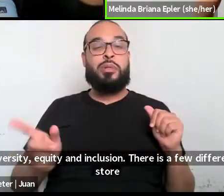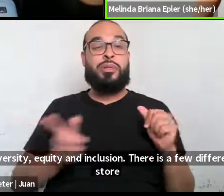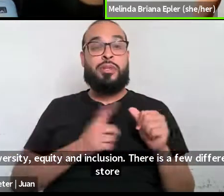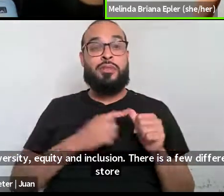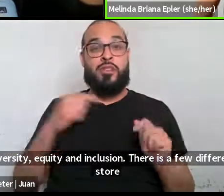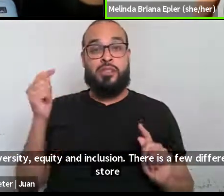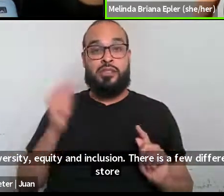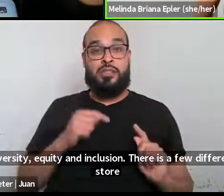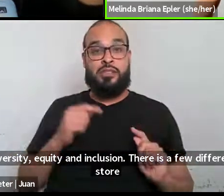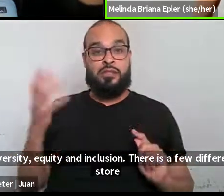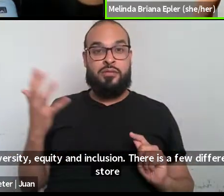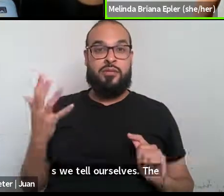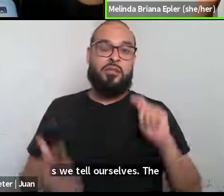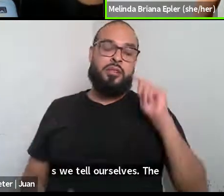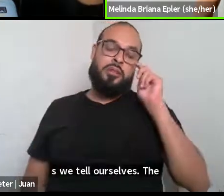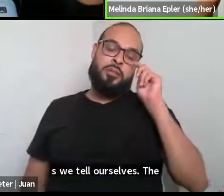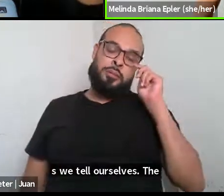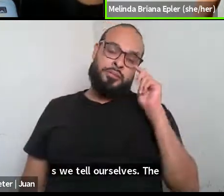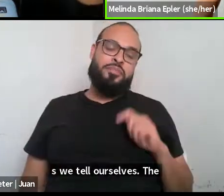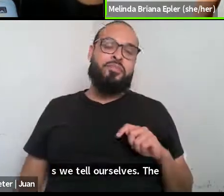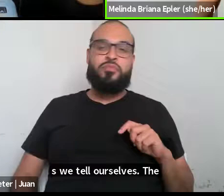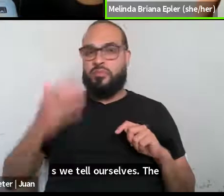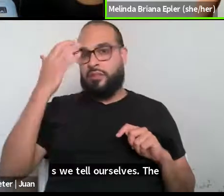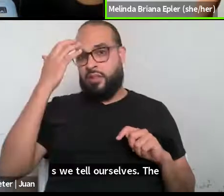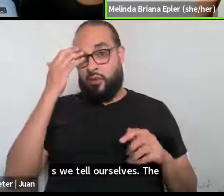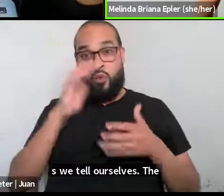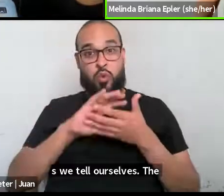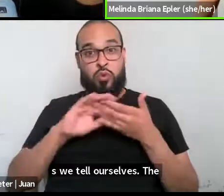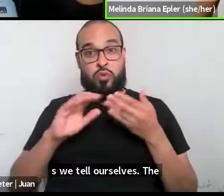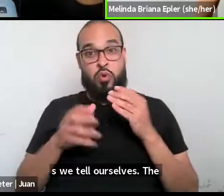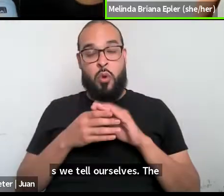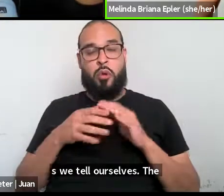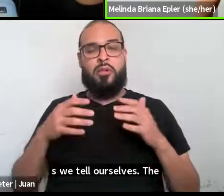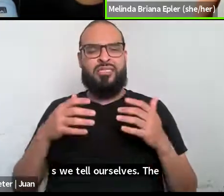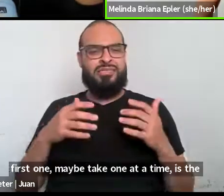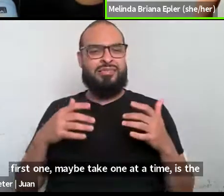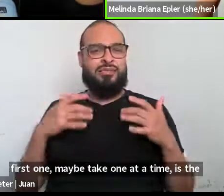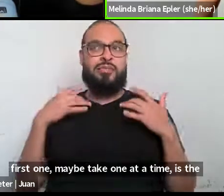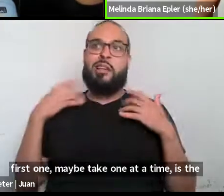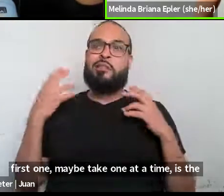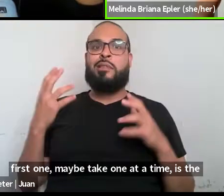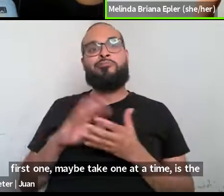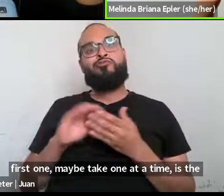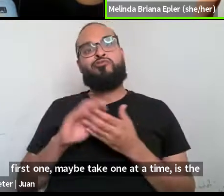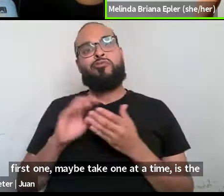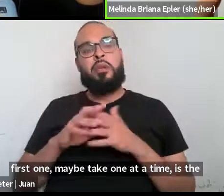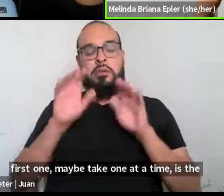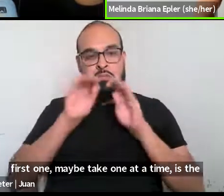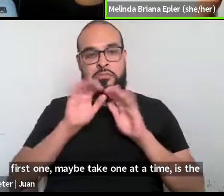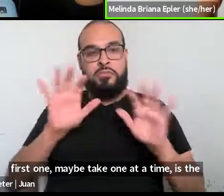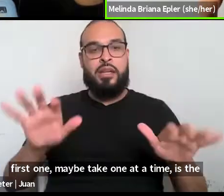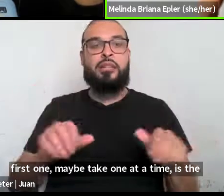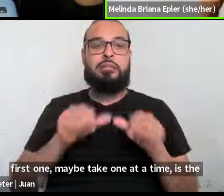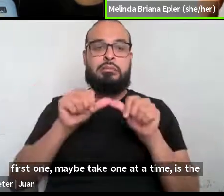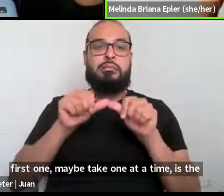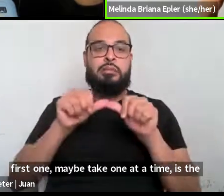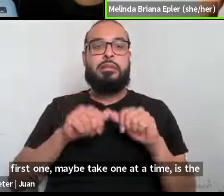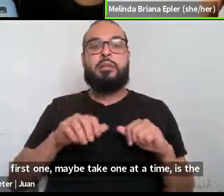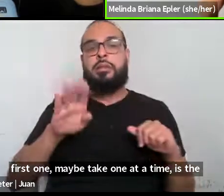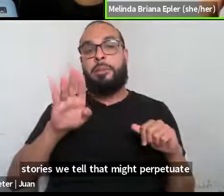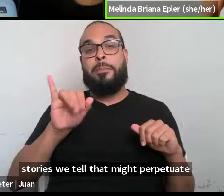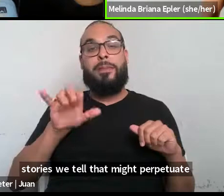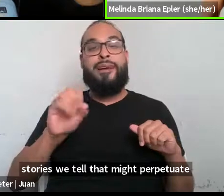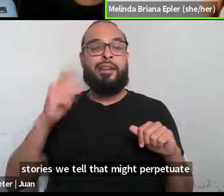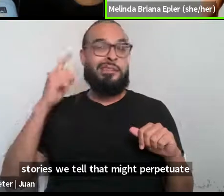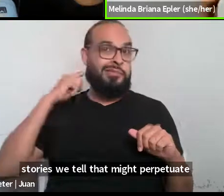one is the stories that we tell that might perpetuate biases and stereotypes and avoidance.